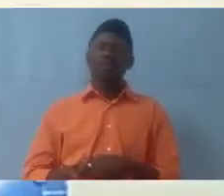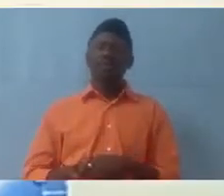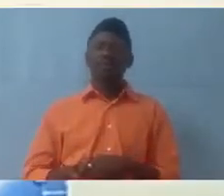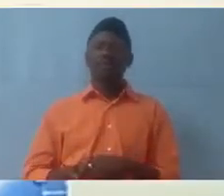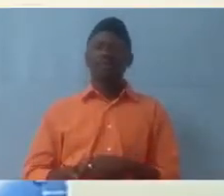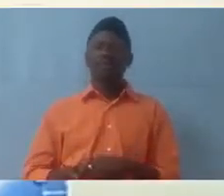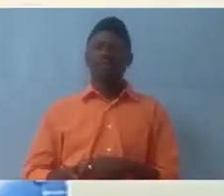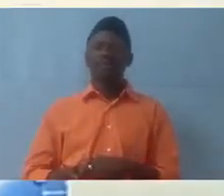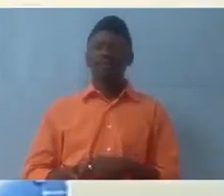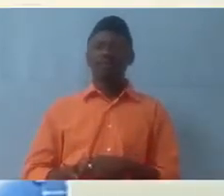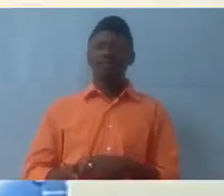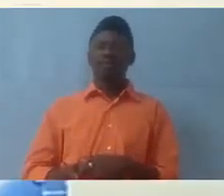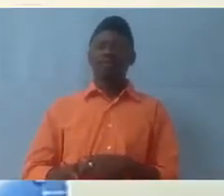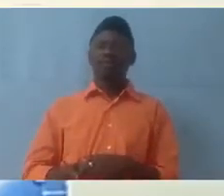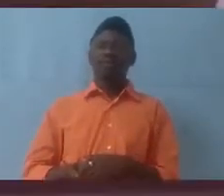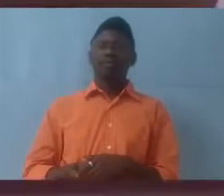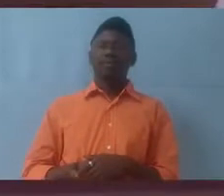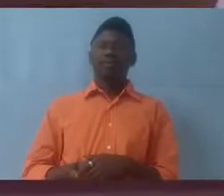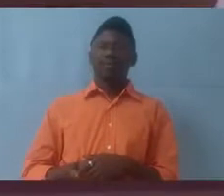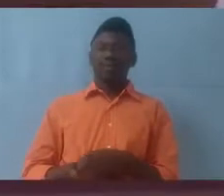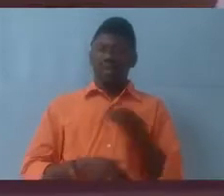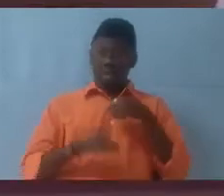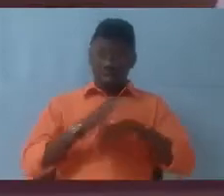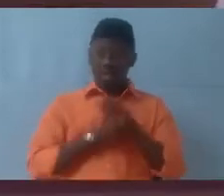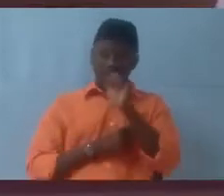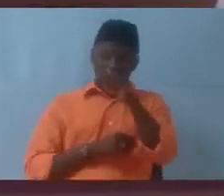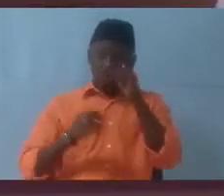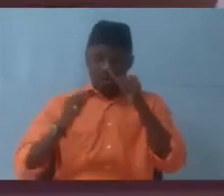you come again, please? In your statement,